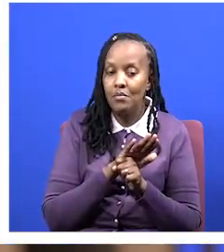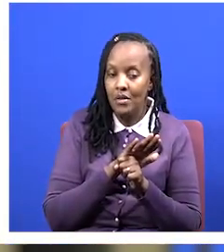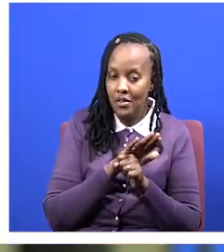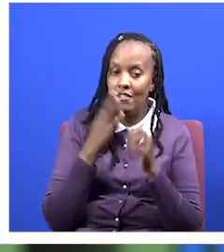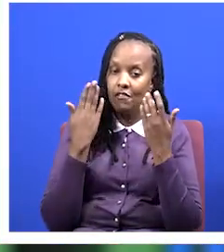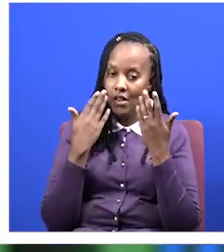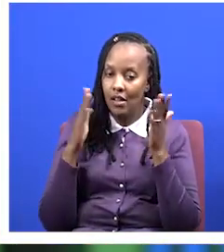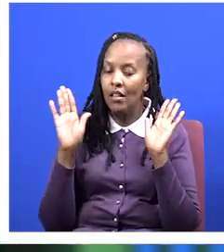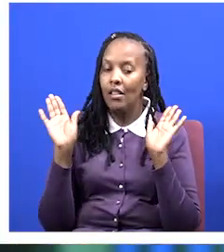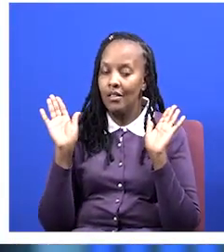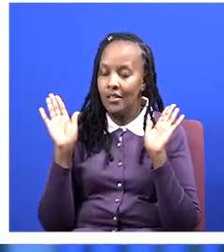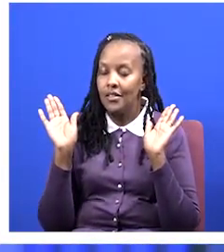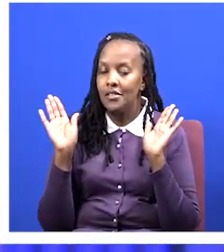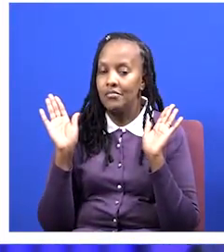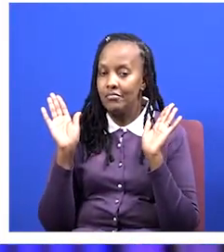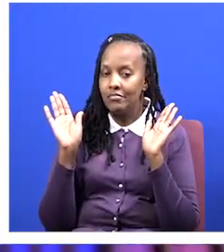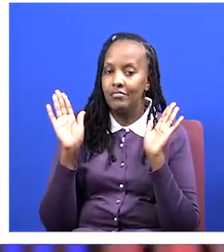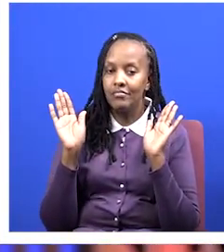they will be